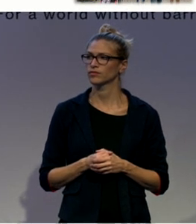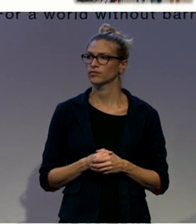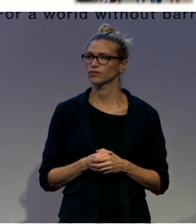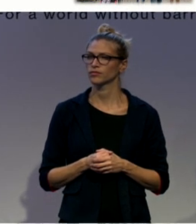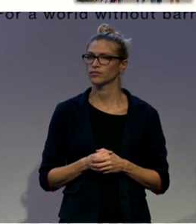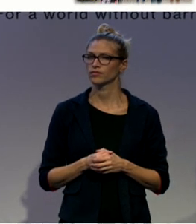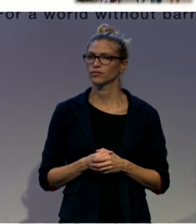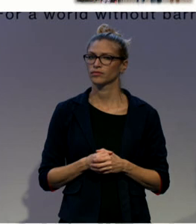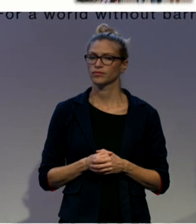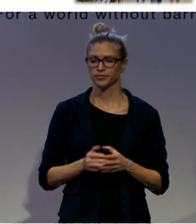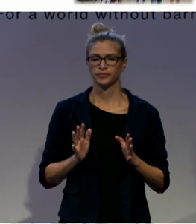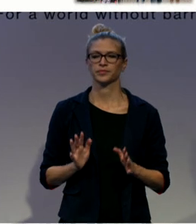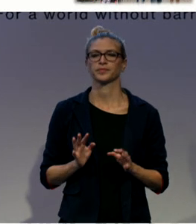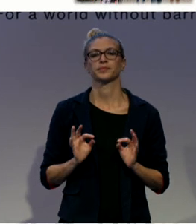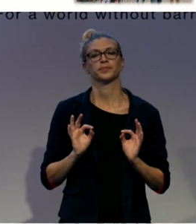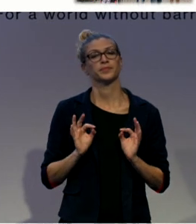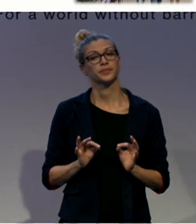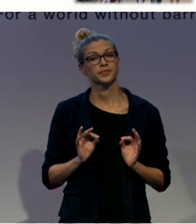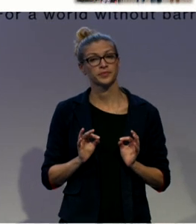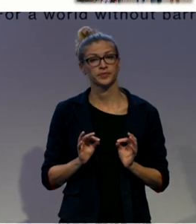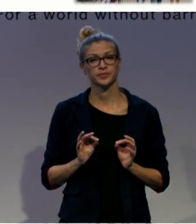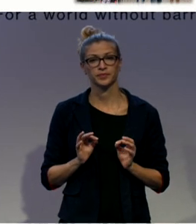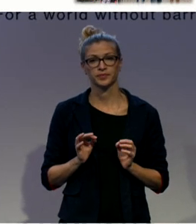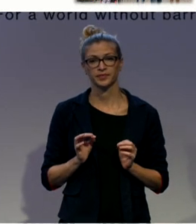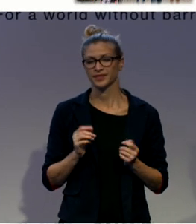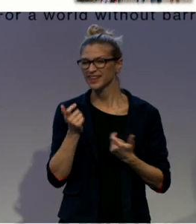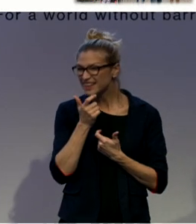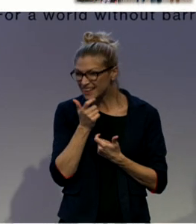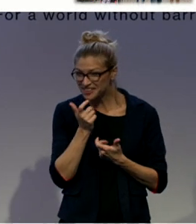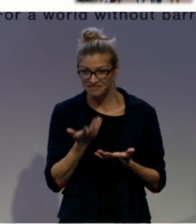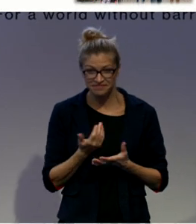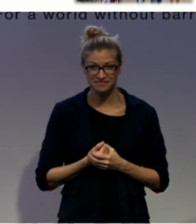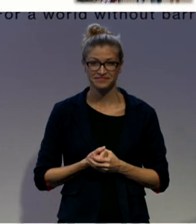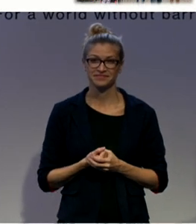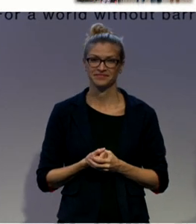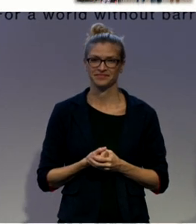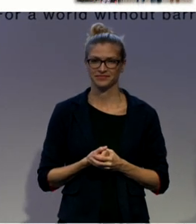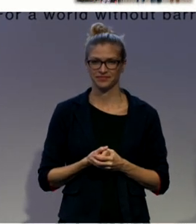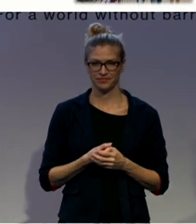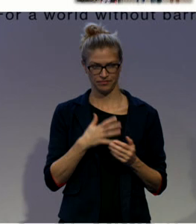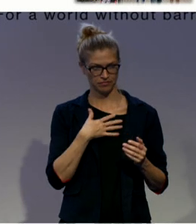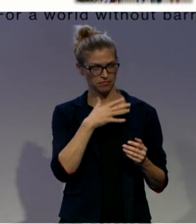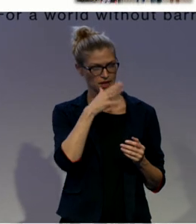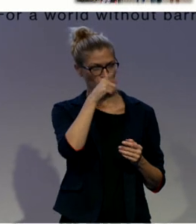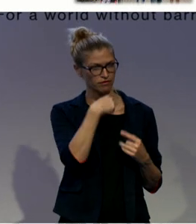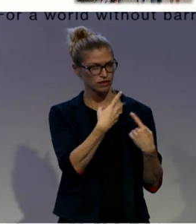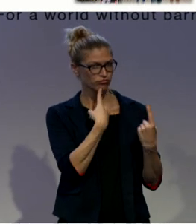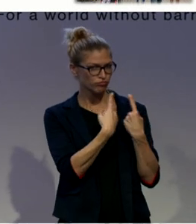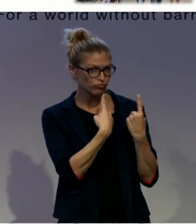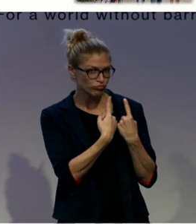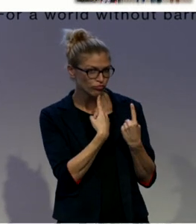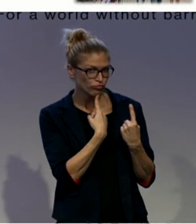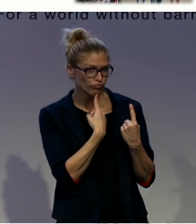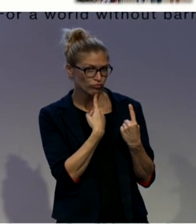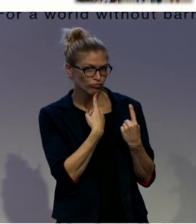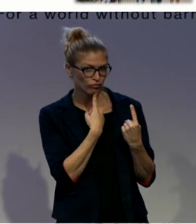Okay. The funny thing is that they spoke with the parents, and Carola just mentioned that when they